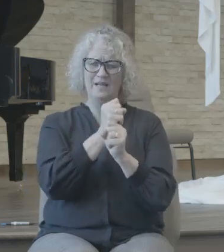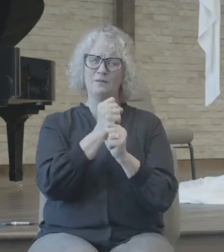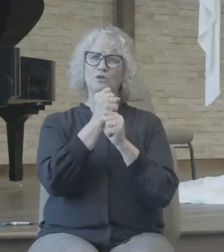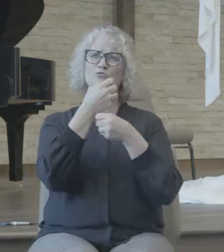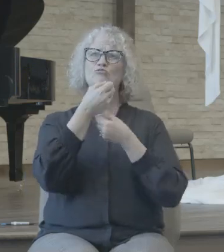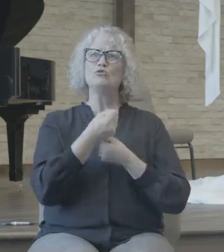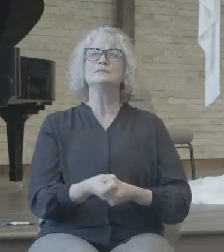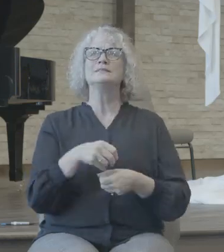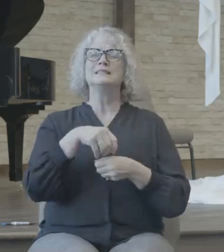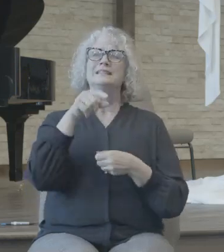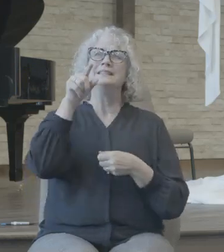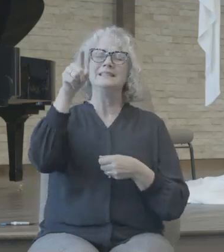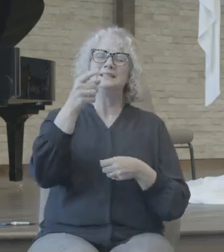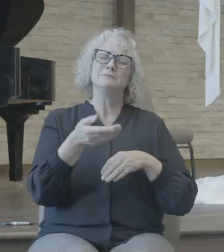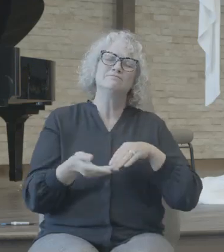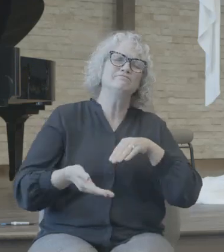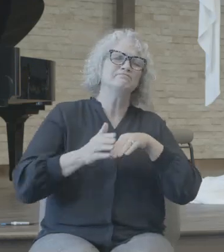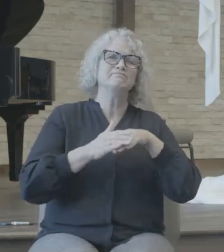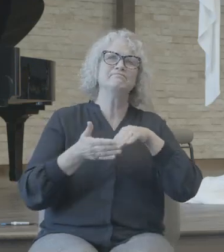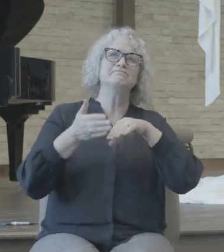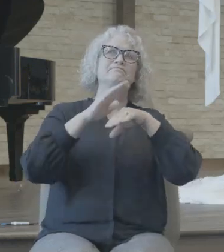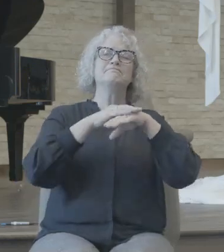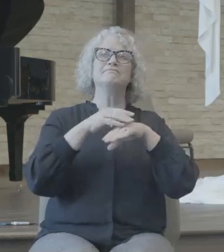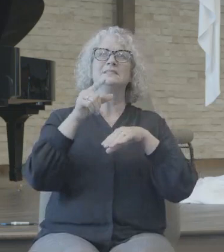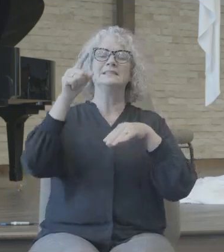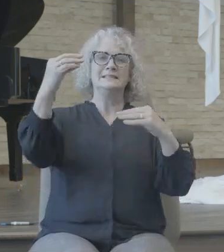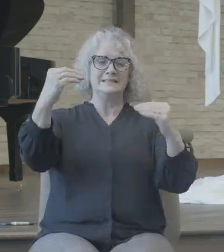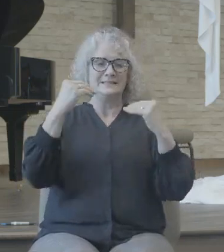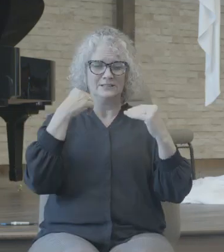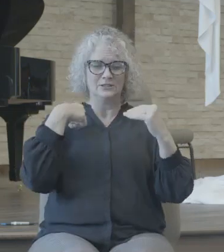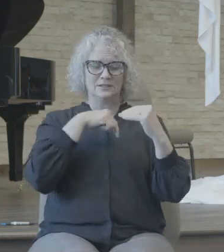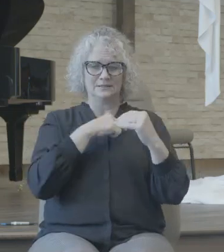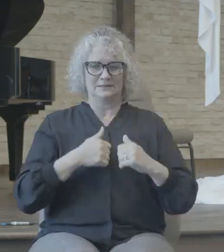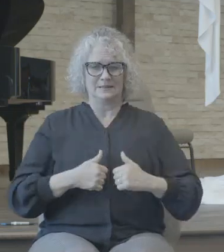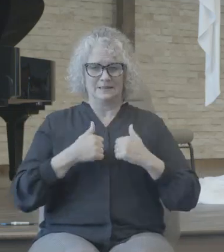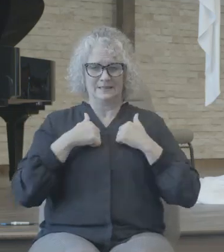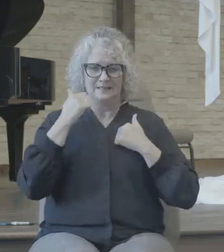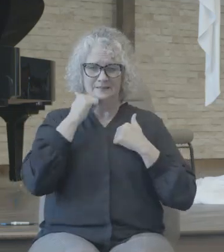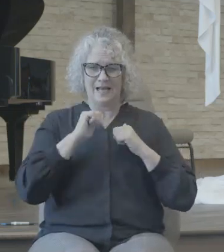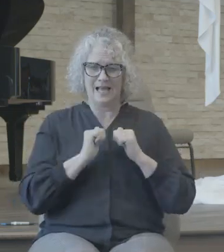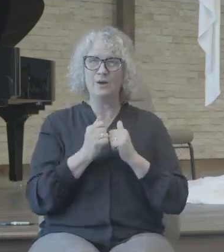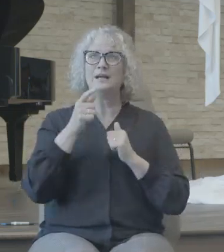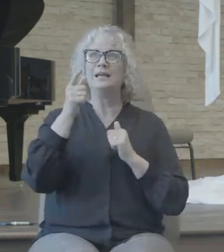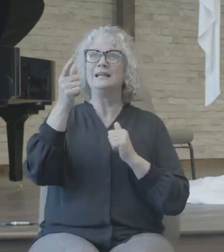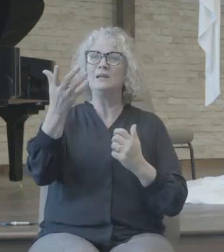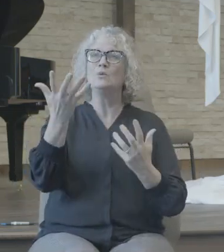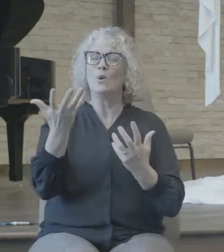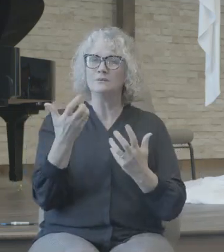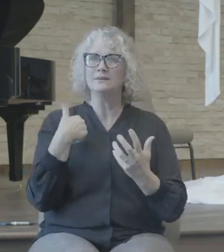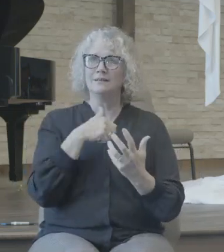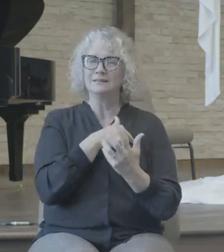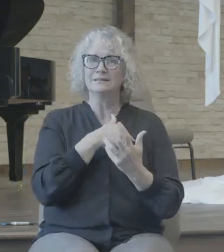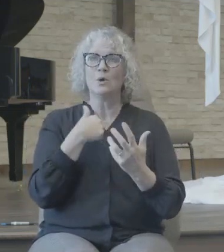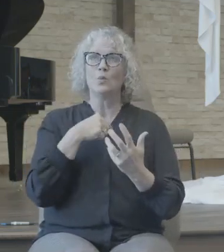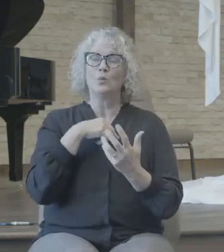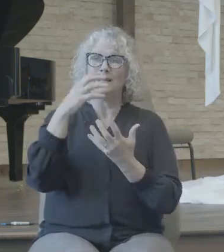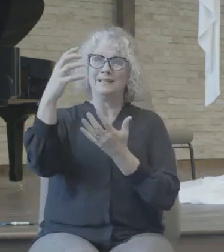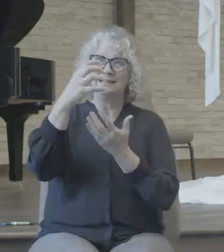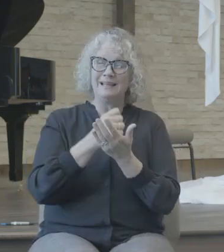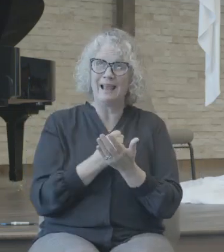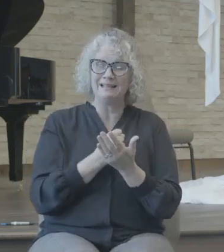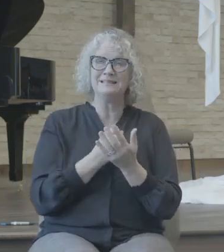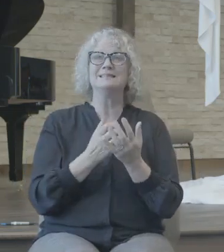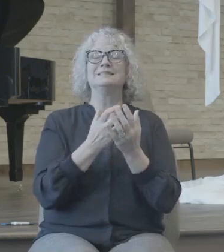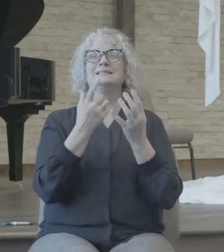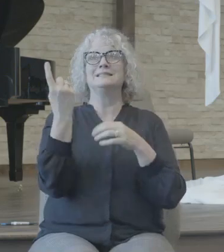Him, and He teaches us how to live our lives the way He wants us to. So we get something when we learn from God's